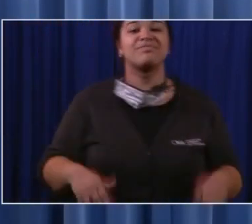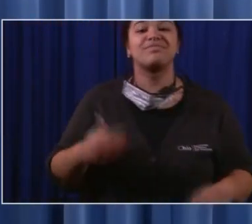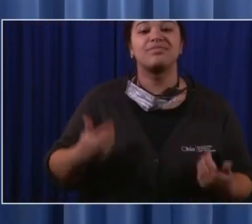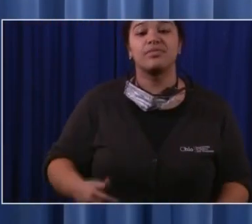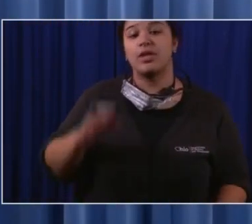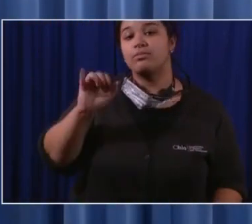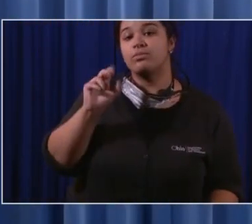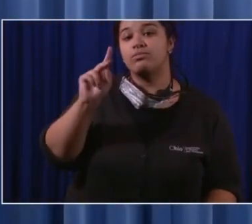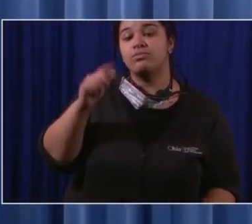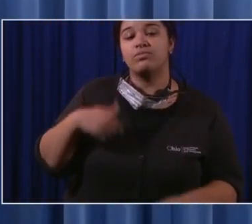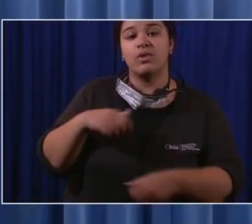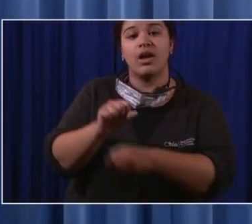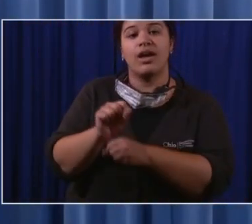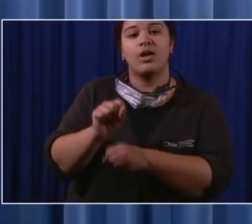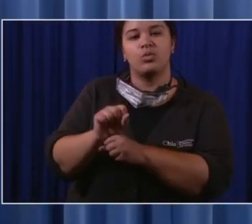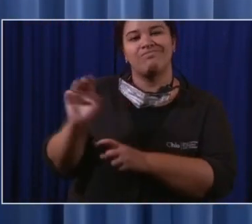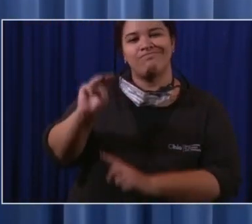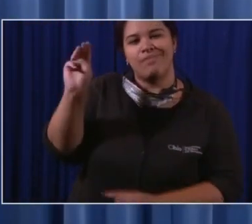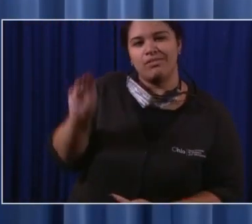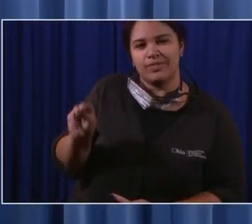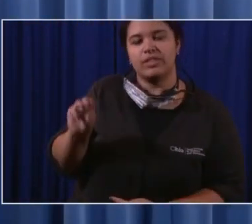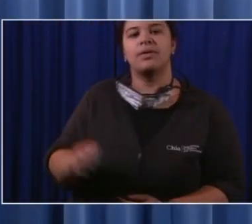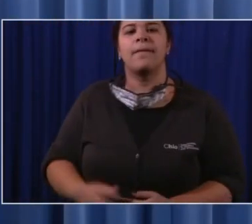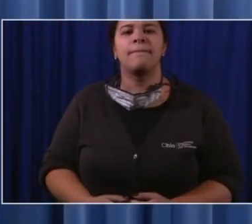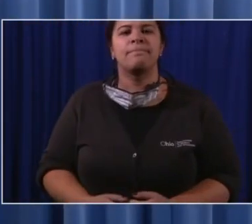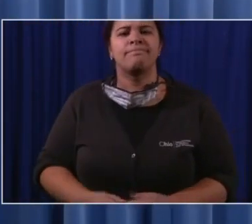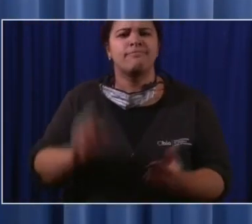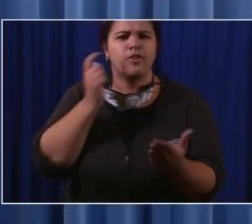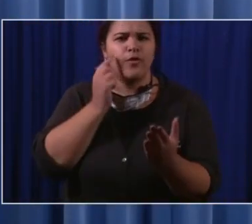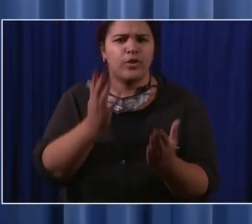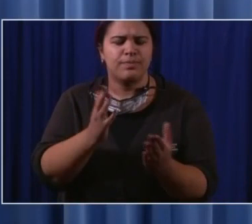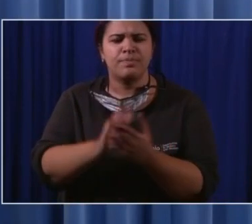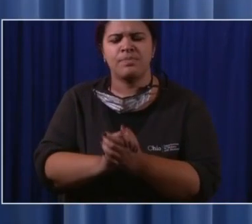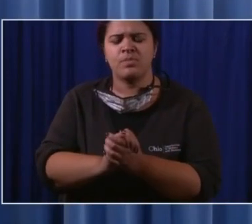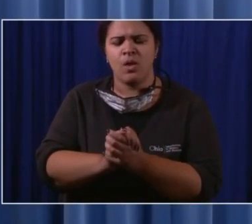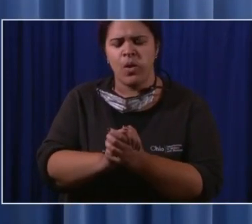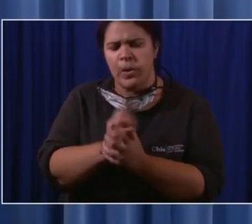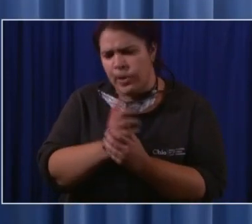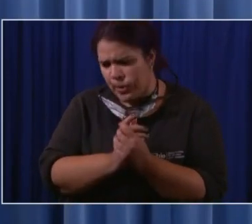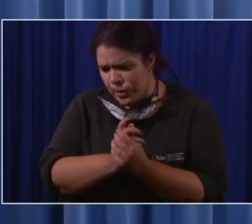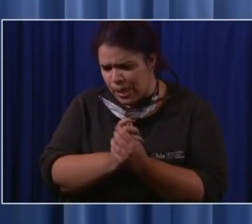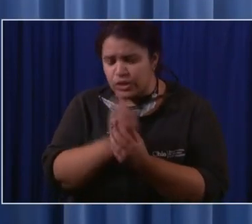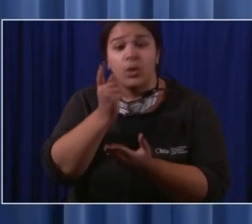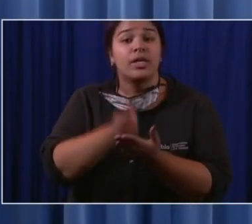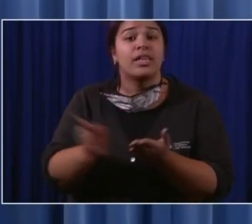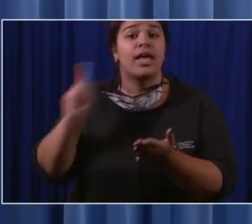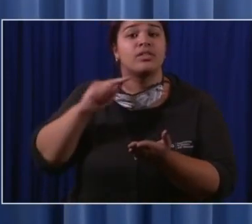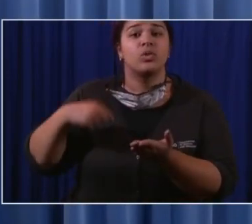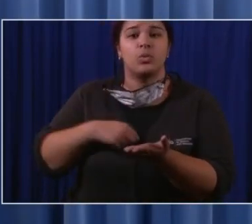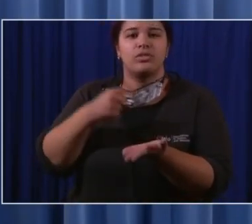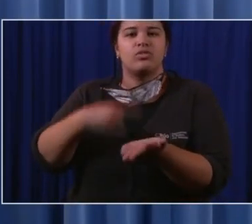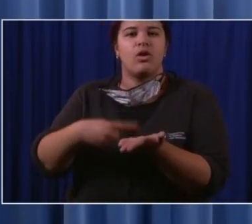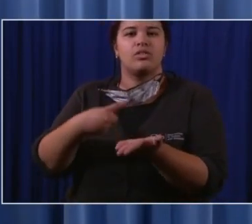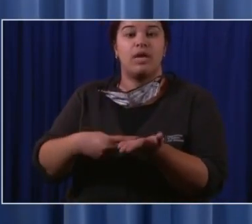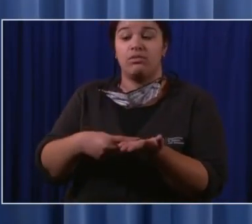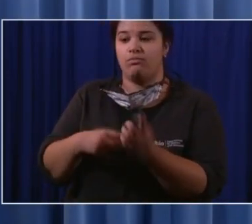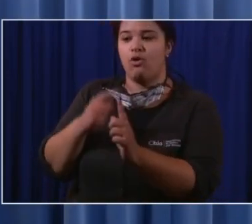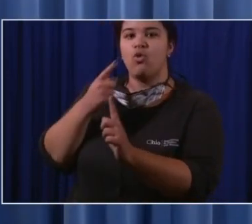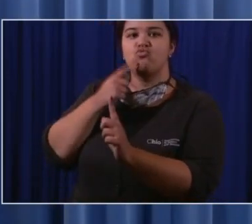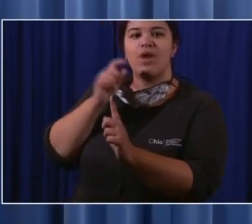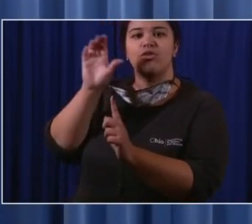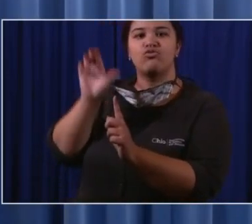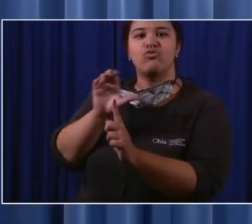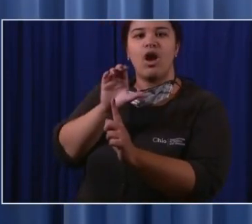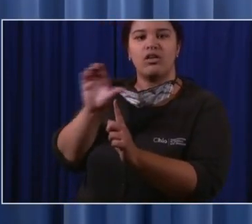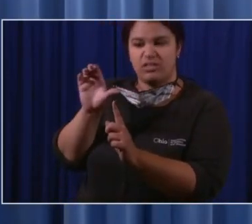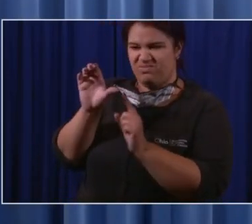Jack Windsor, WMFD-TV, Mansfield. Governor, last week we discussed your Red Cross estimate that no less